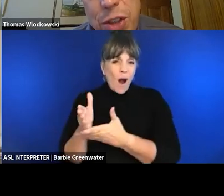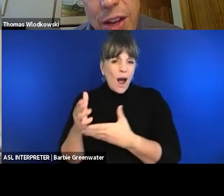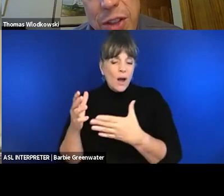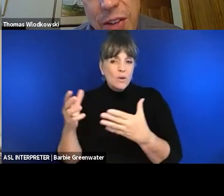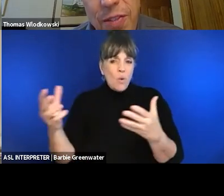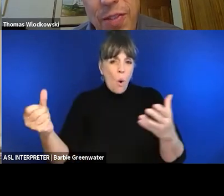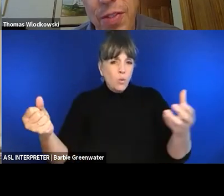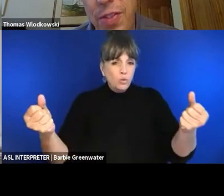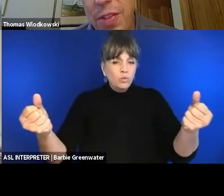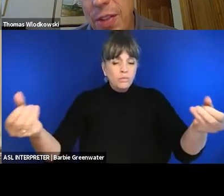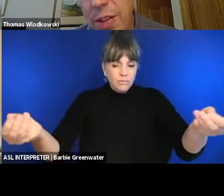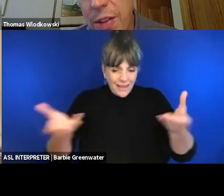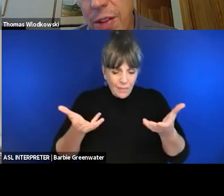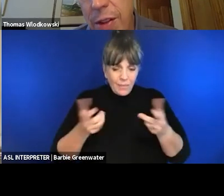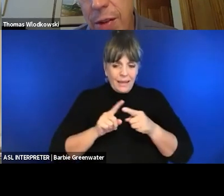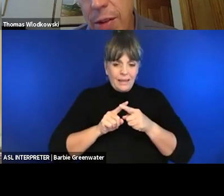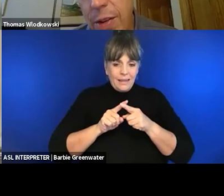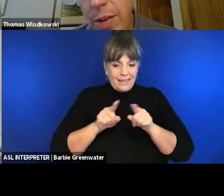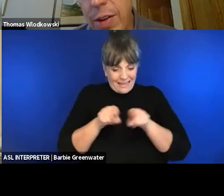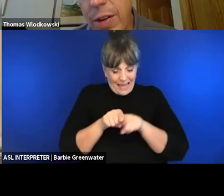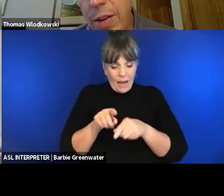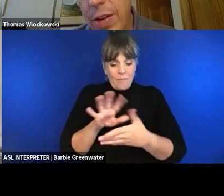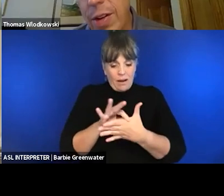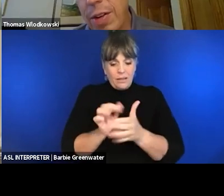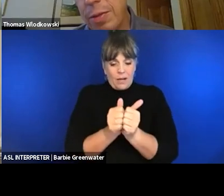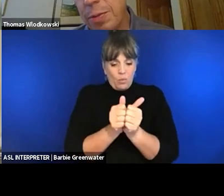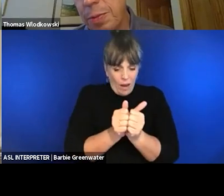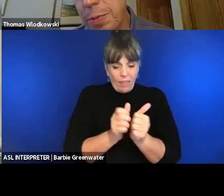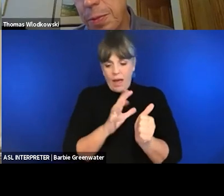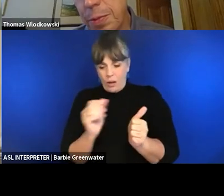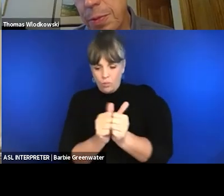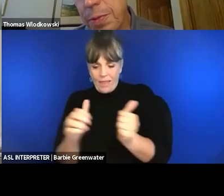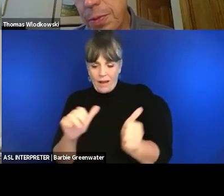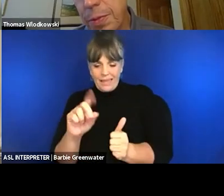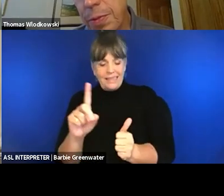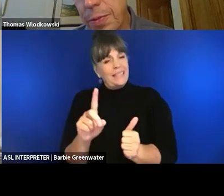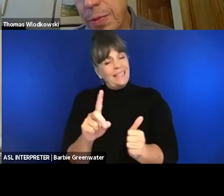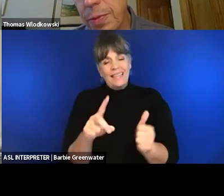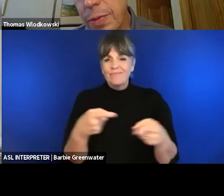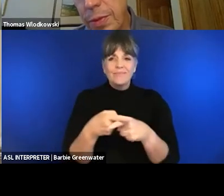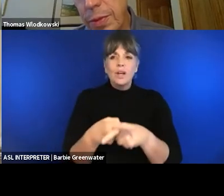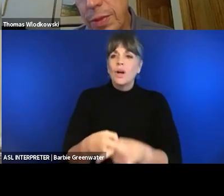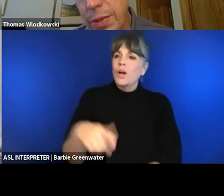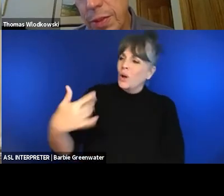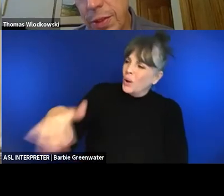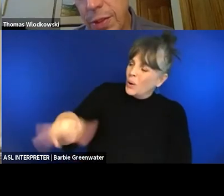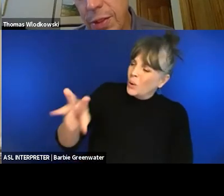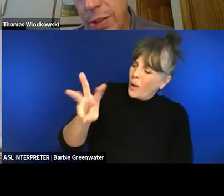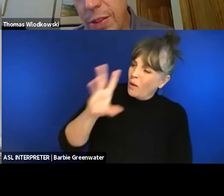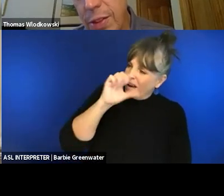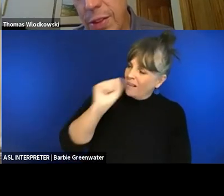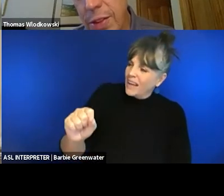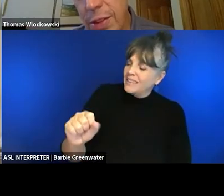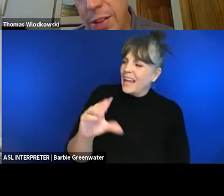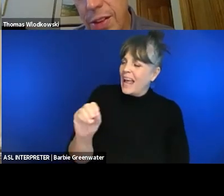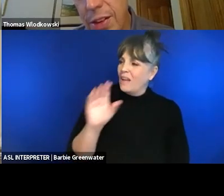gets more challenging. Wow, that is fascinating, frustrating. And Mary Yurkovic, if